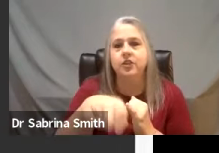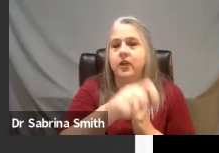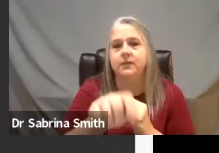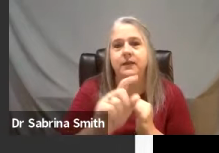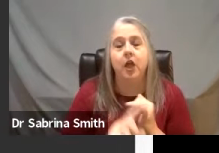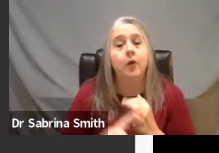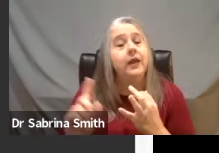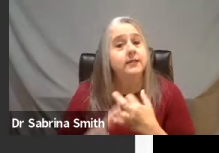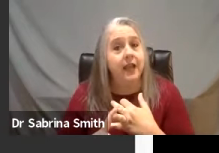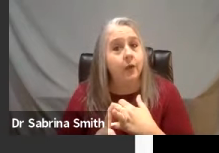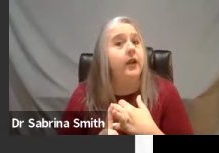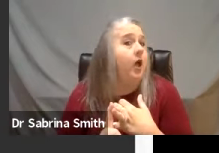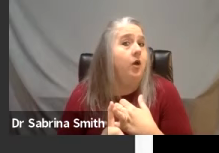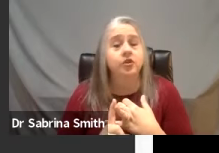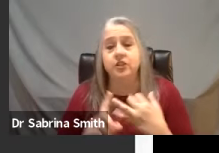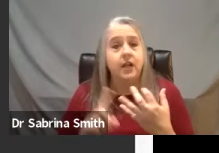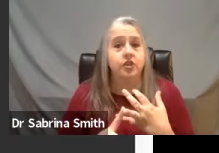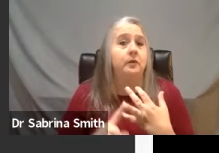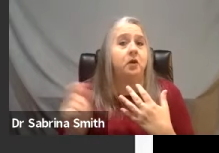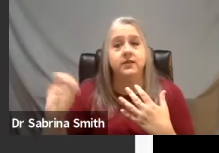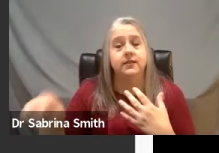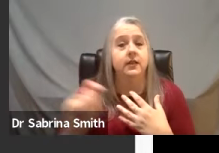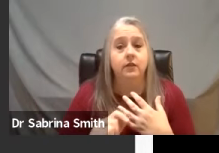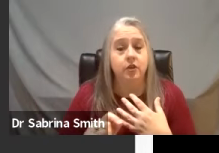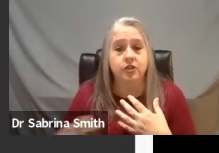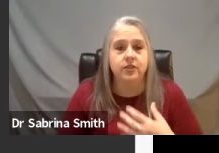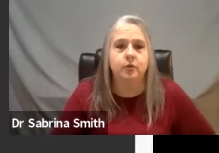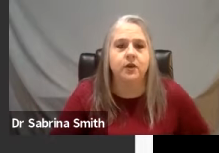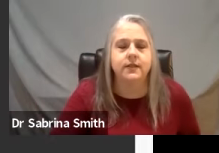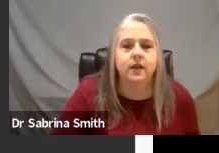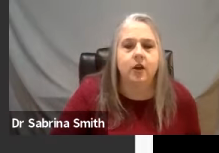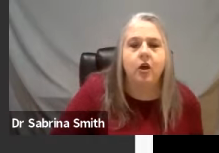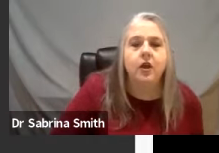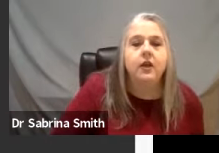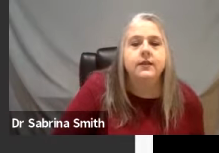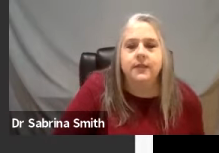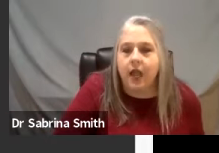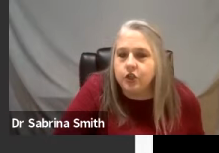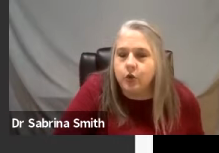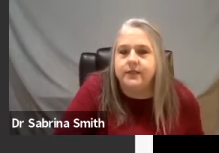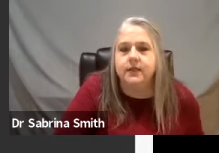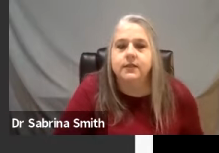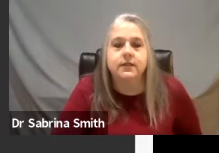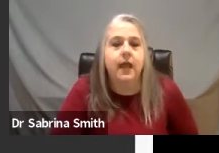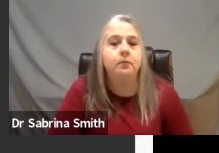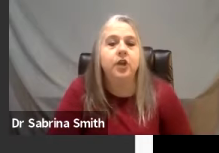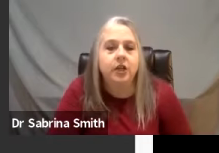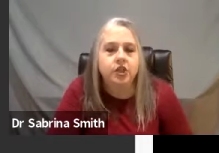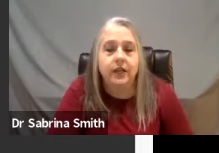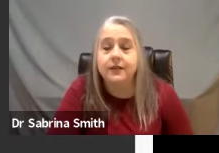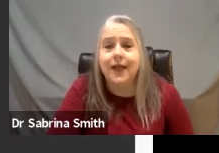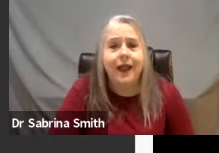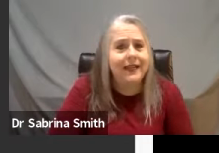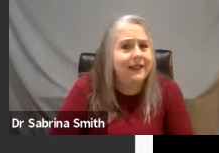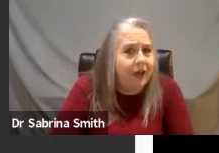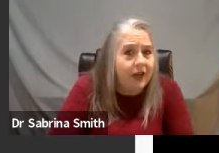processing is going to be low. Second one, she's not showing processing. She's not showing processing at all. Sign choices, sign